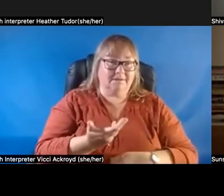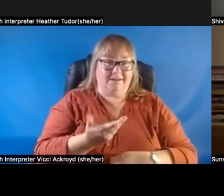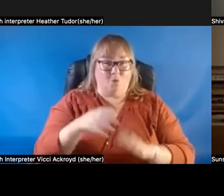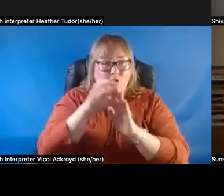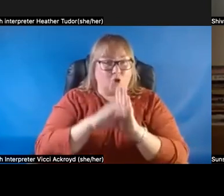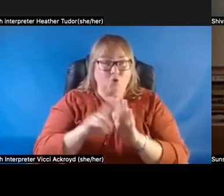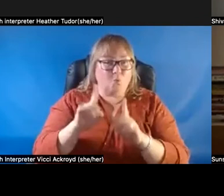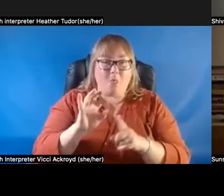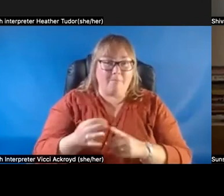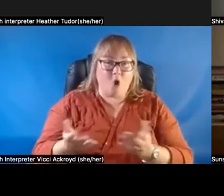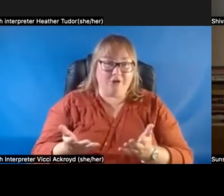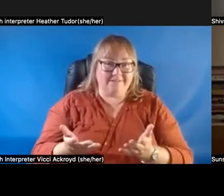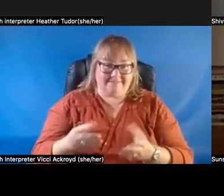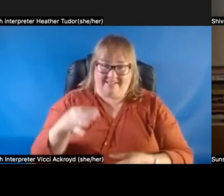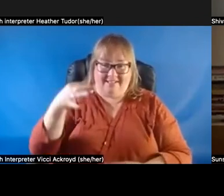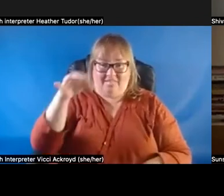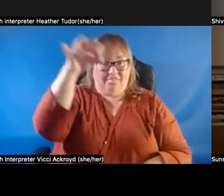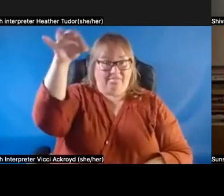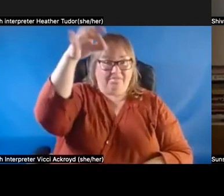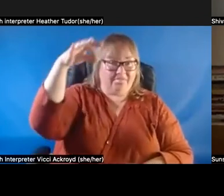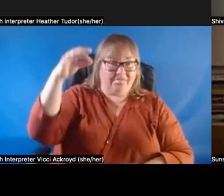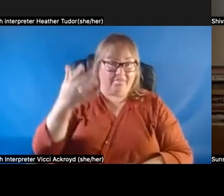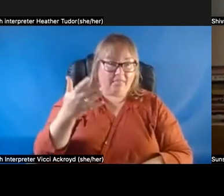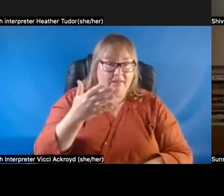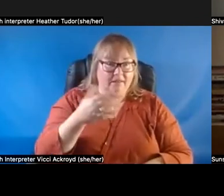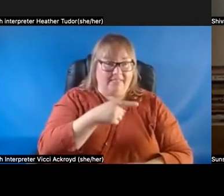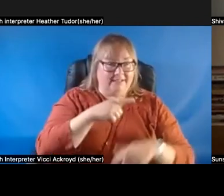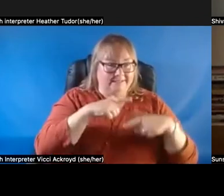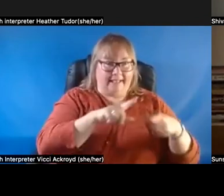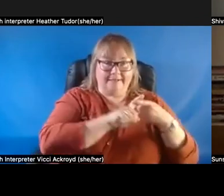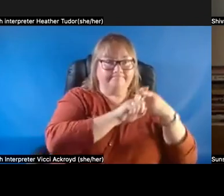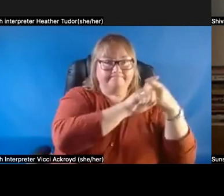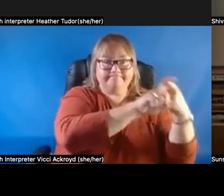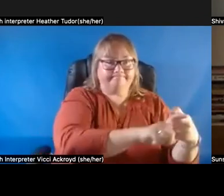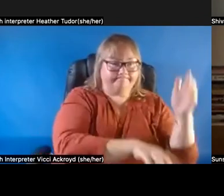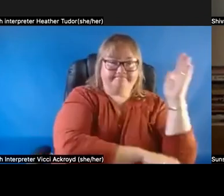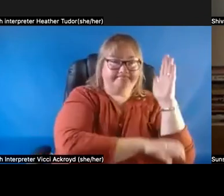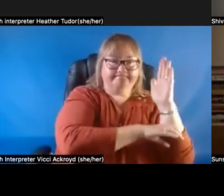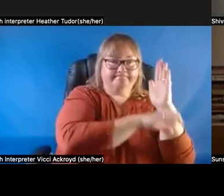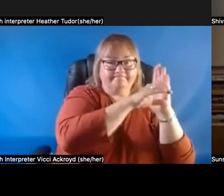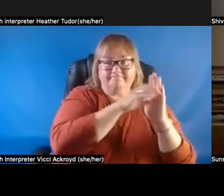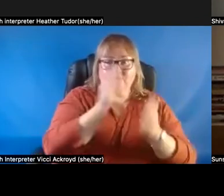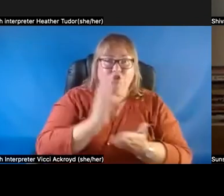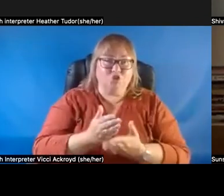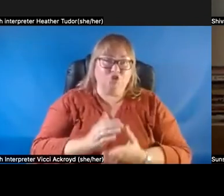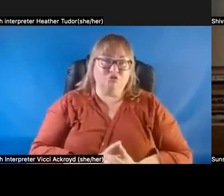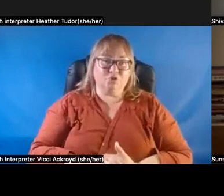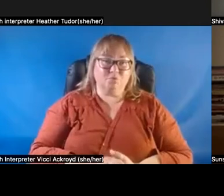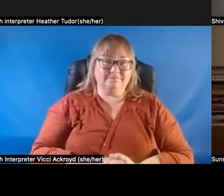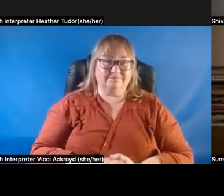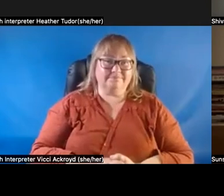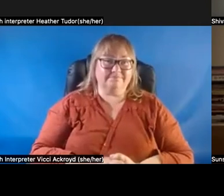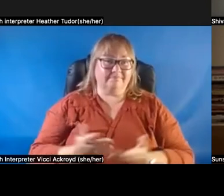And that's what he said, and I think that is so true. That is so true, and that's the reason why we